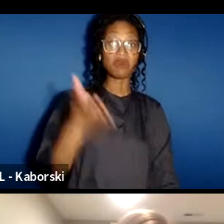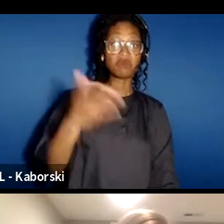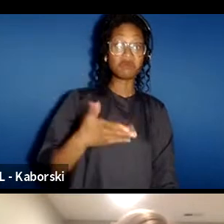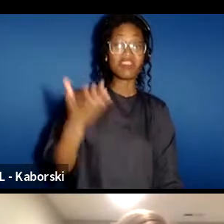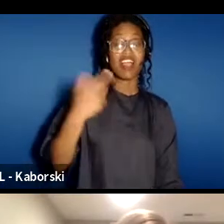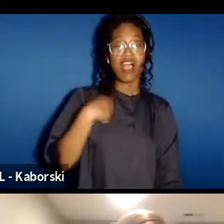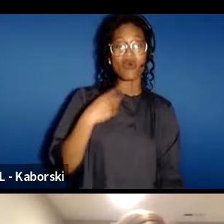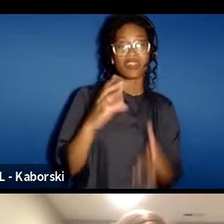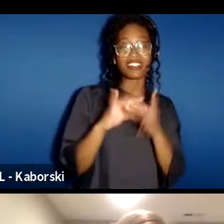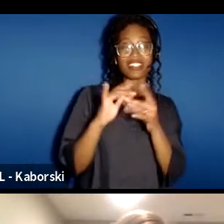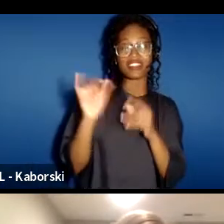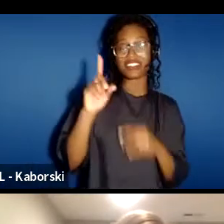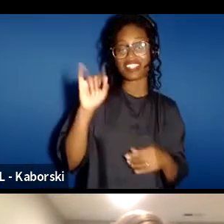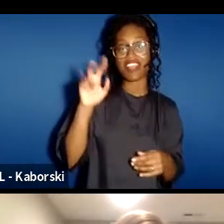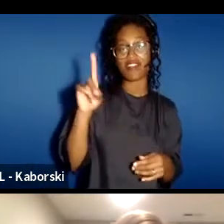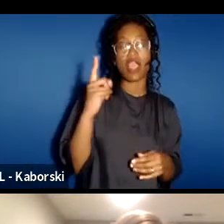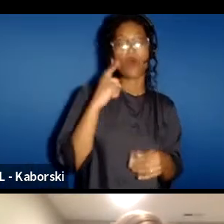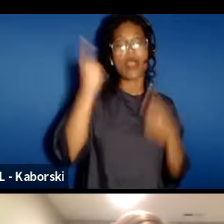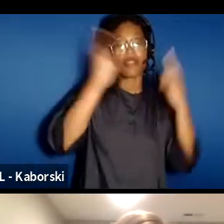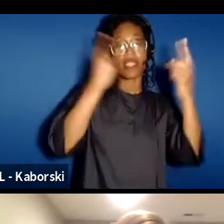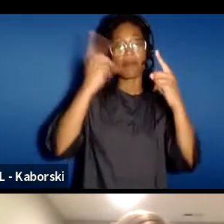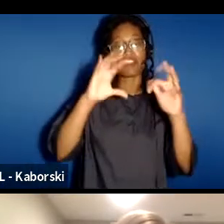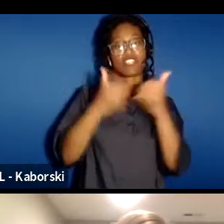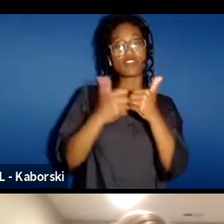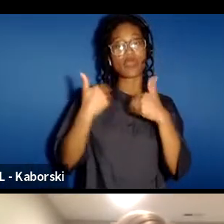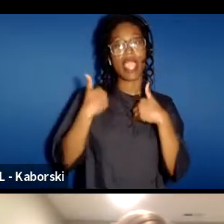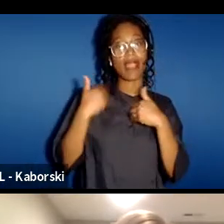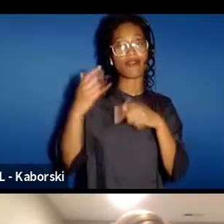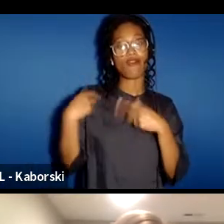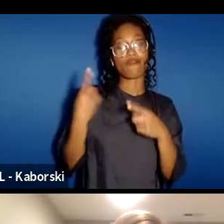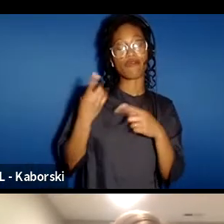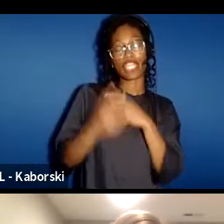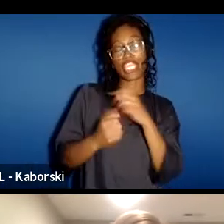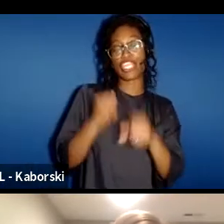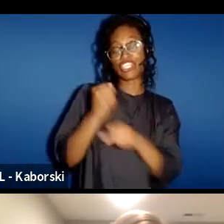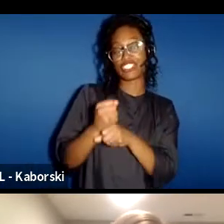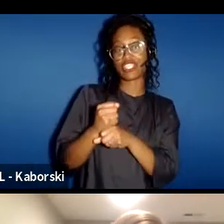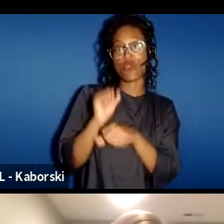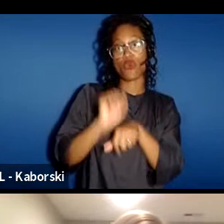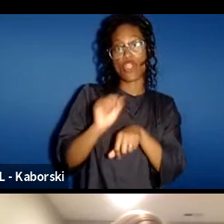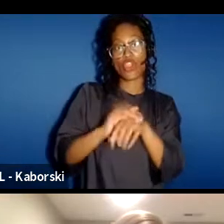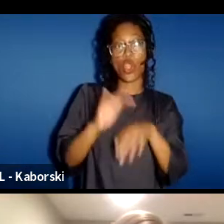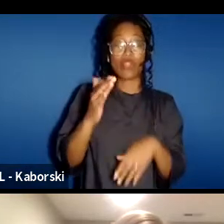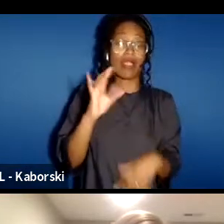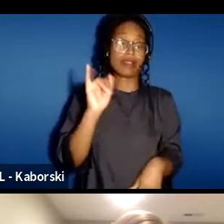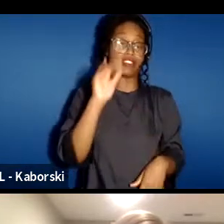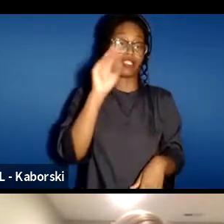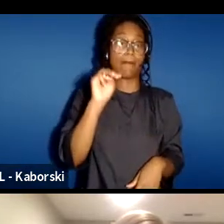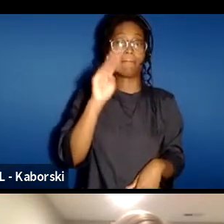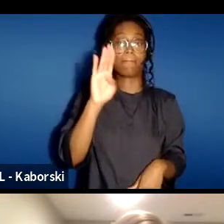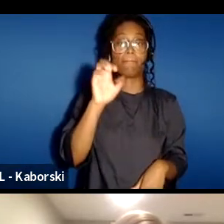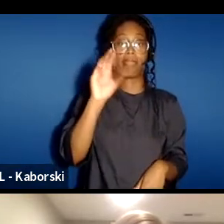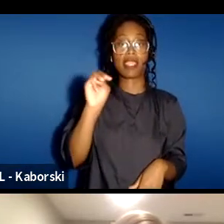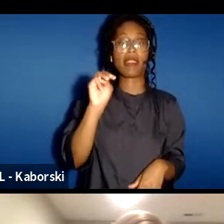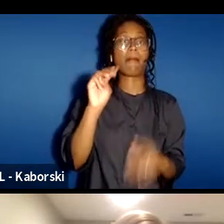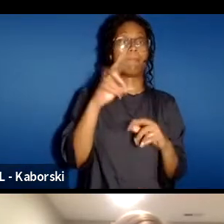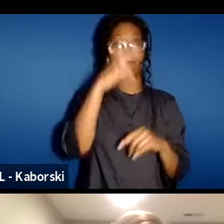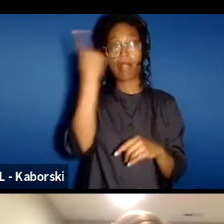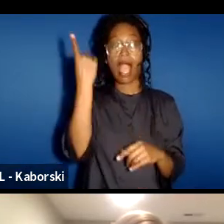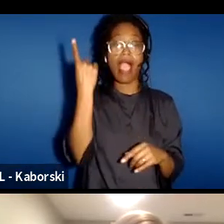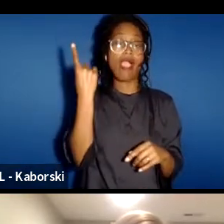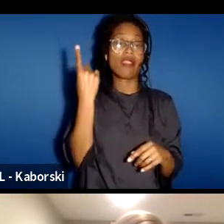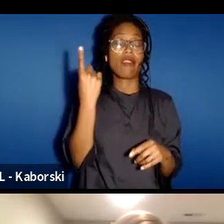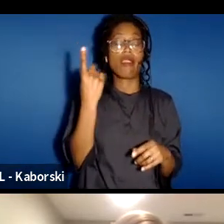that. As well, just thinking about the challenges we've had over the years on, working on something like a Jim Beam Black or, we